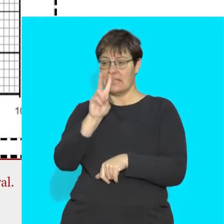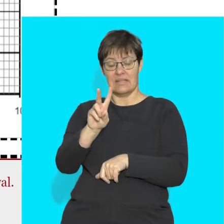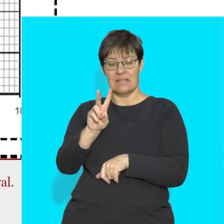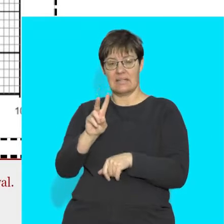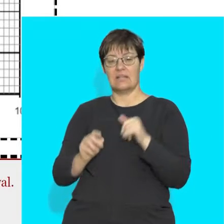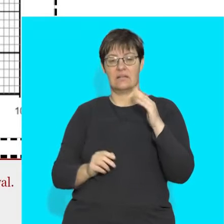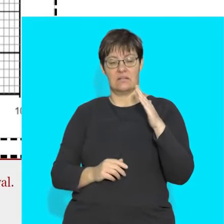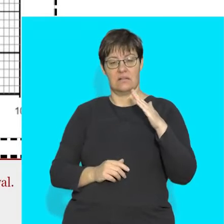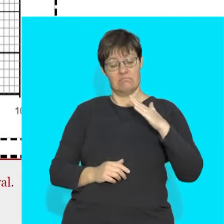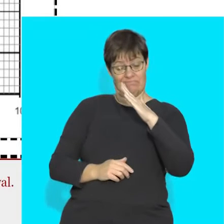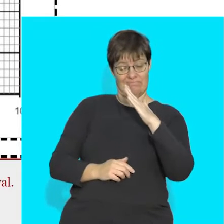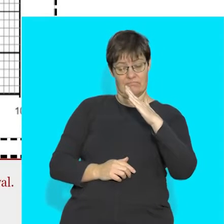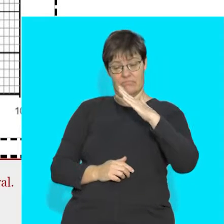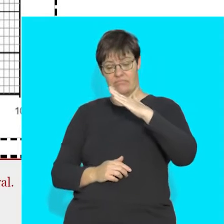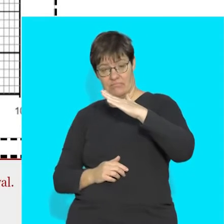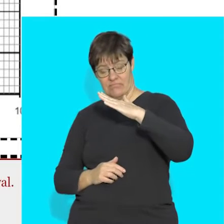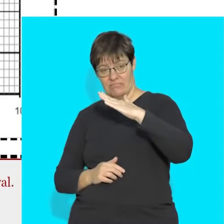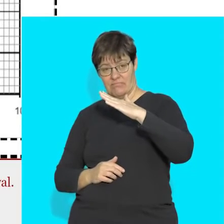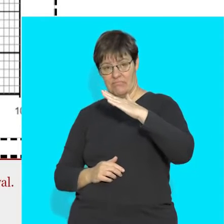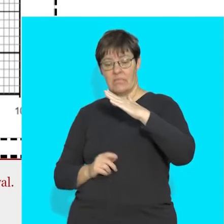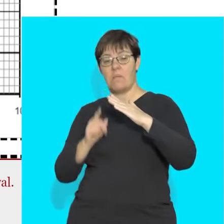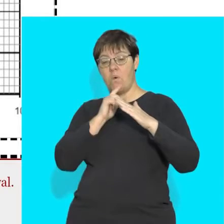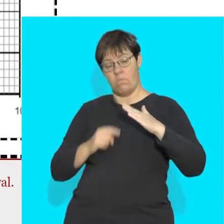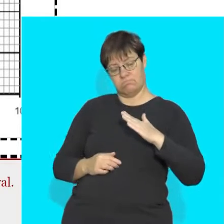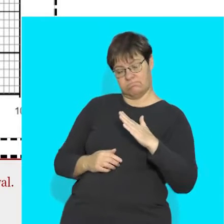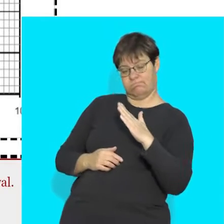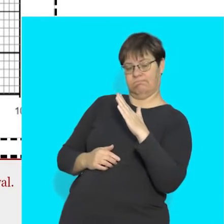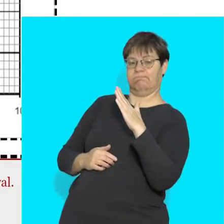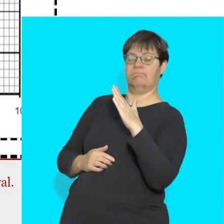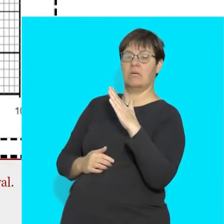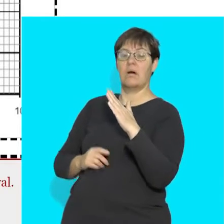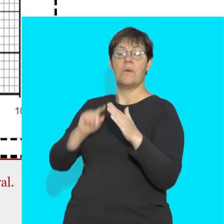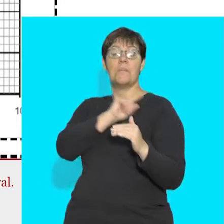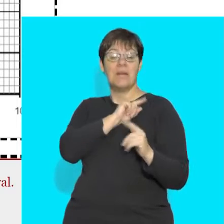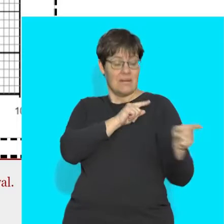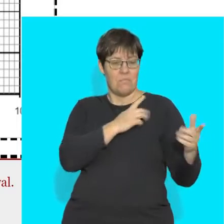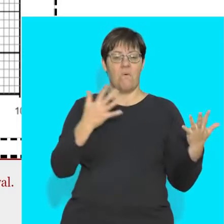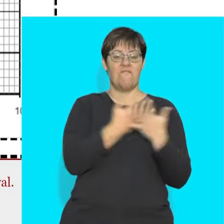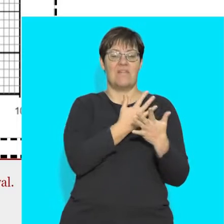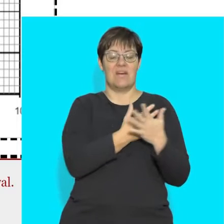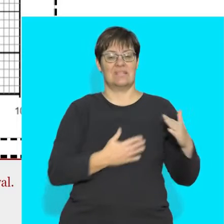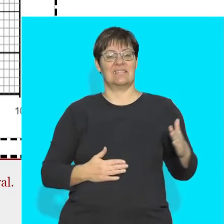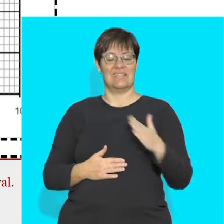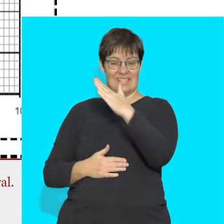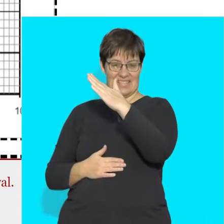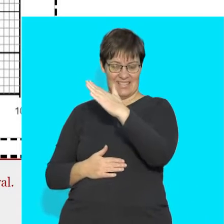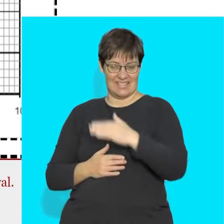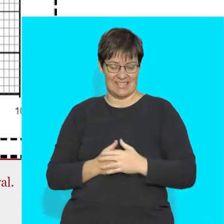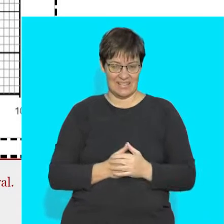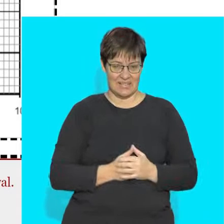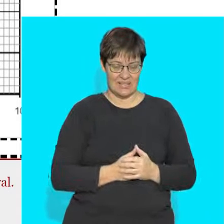the gradients changed? This has become more steep, which is what we expect because it's